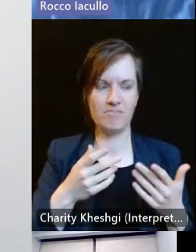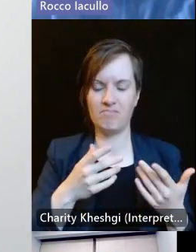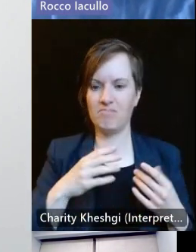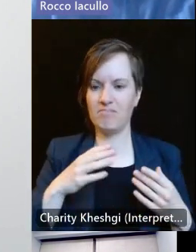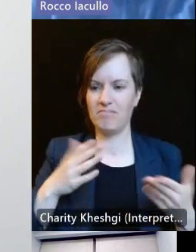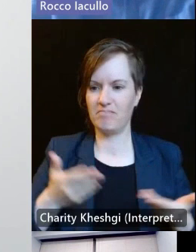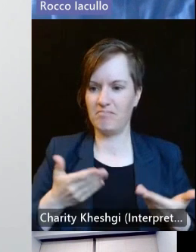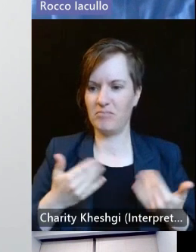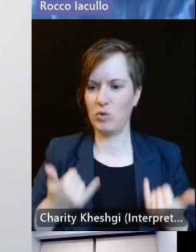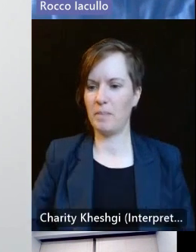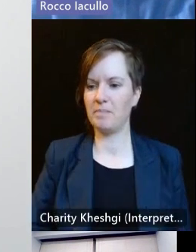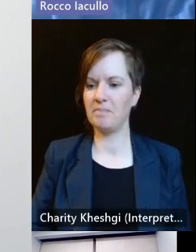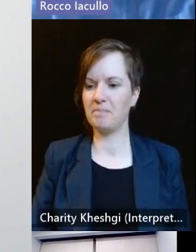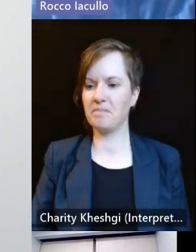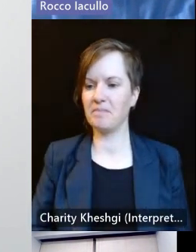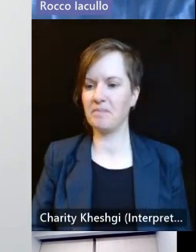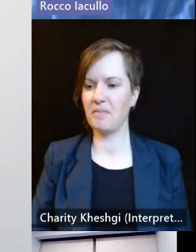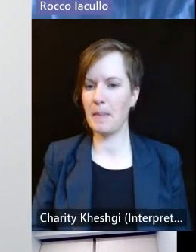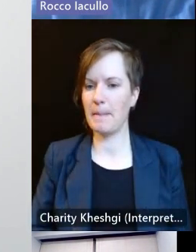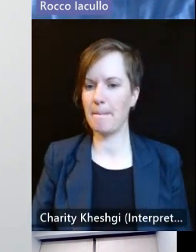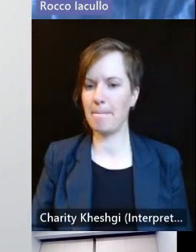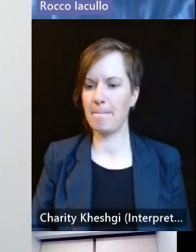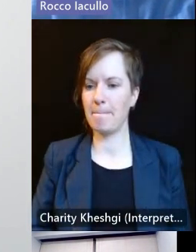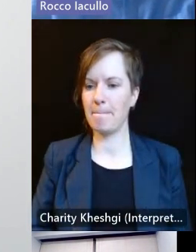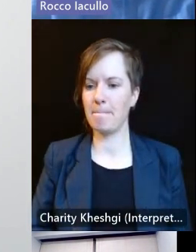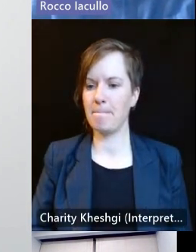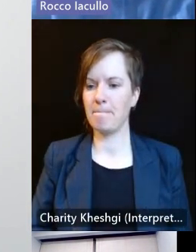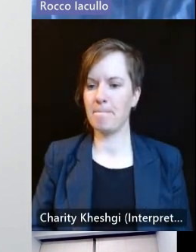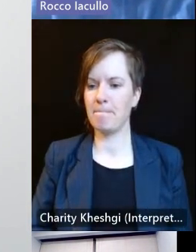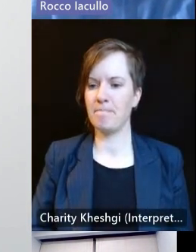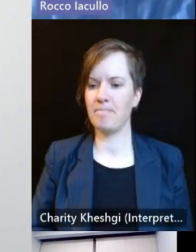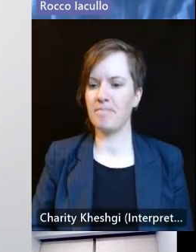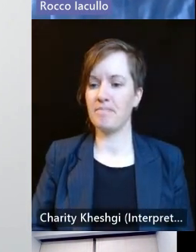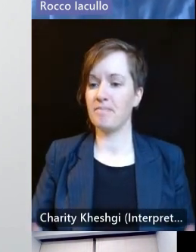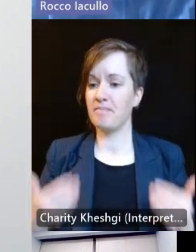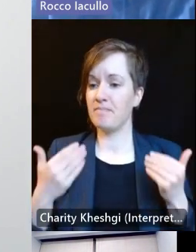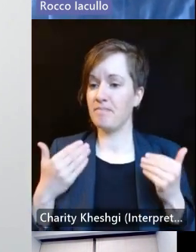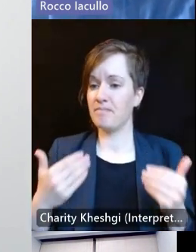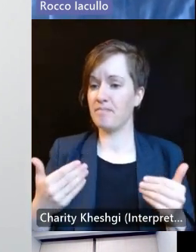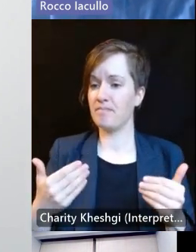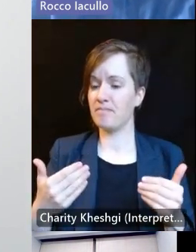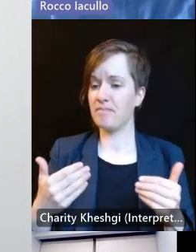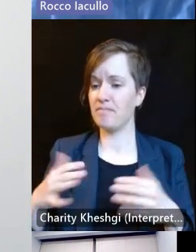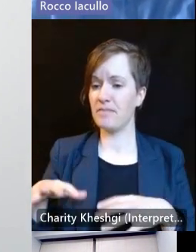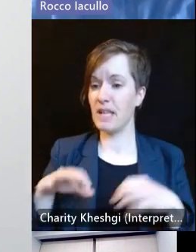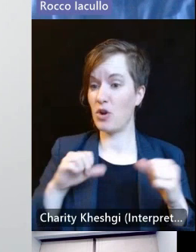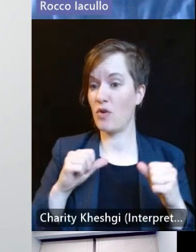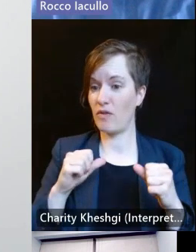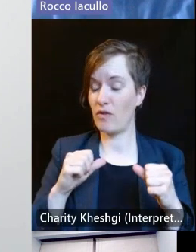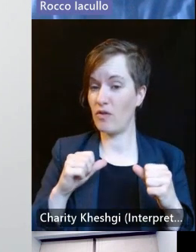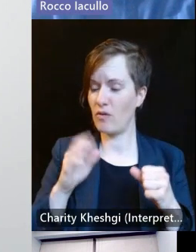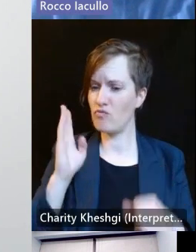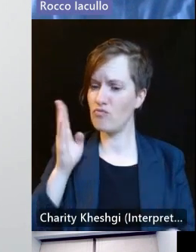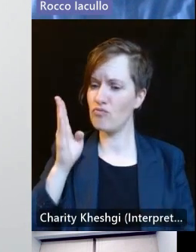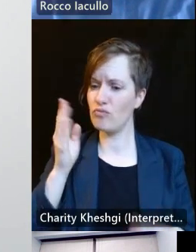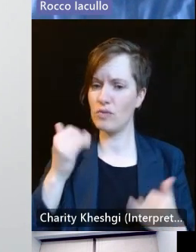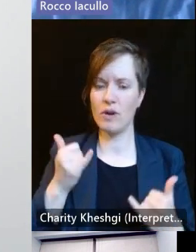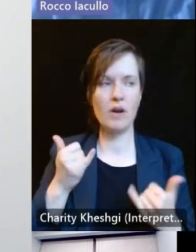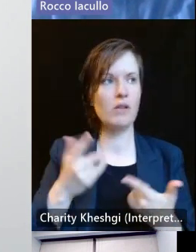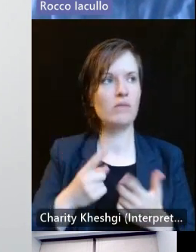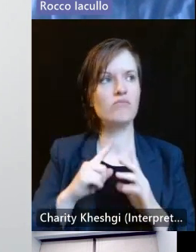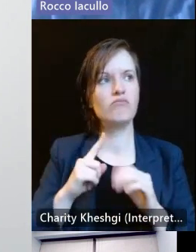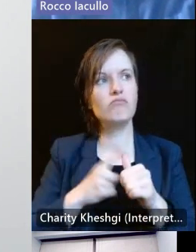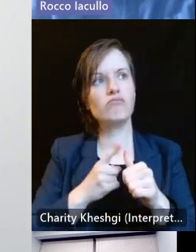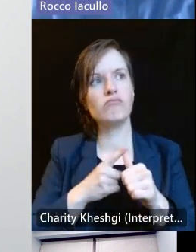going to take over for a little bit here and first start with providing